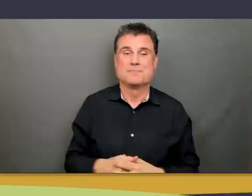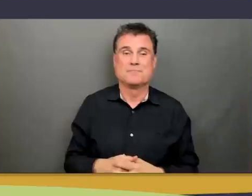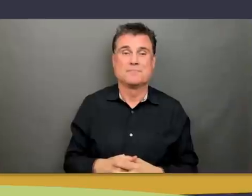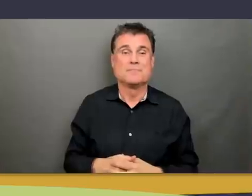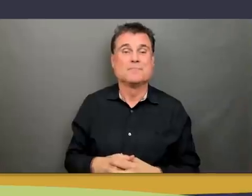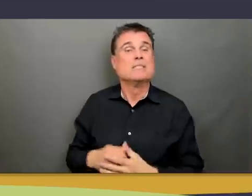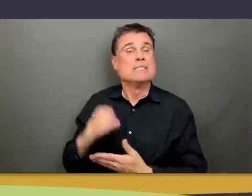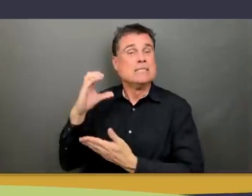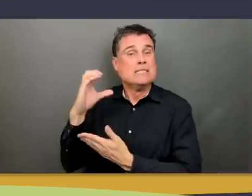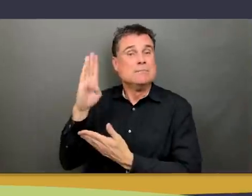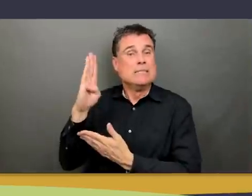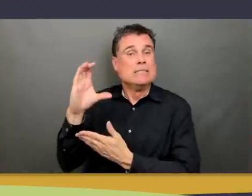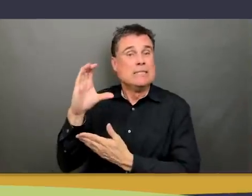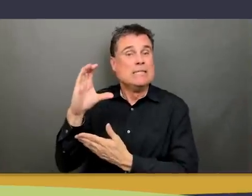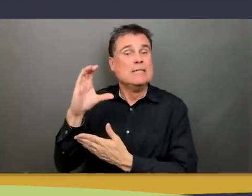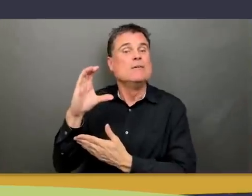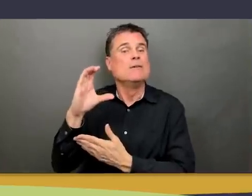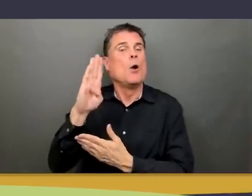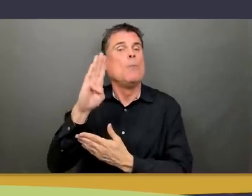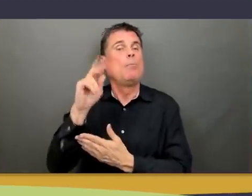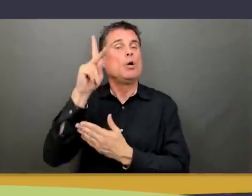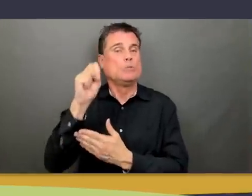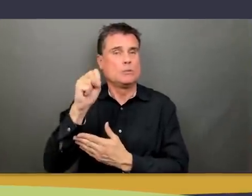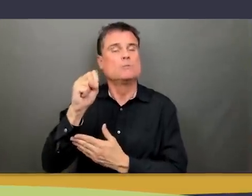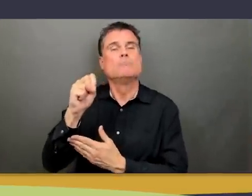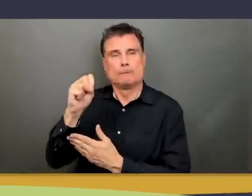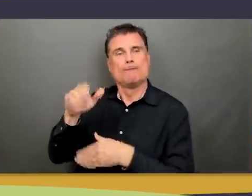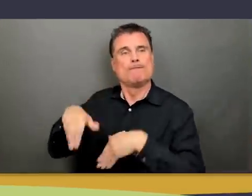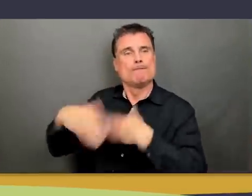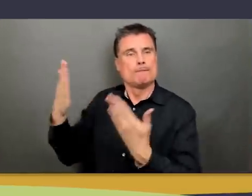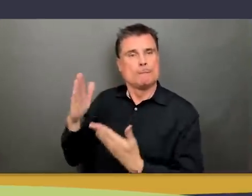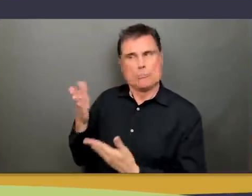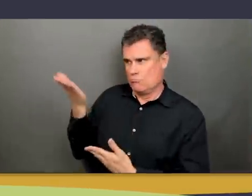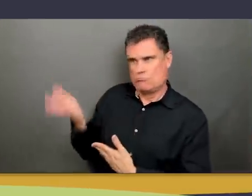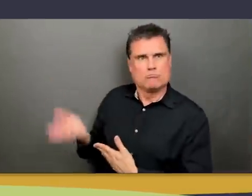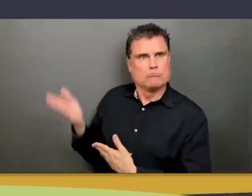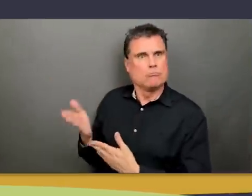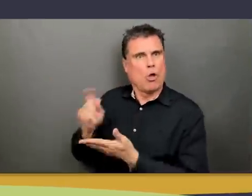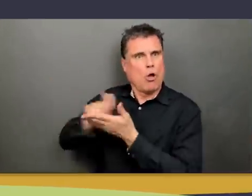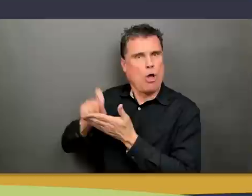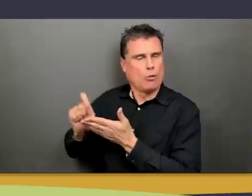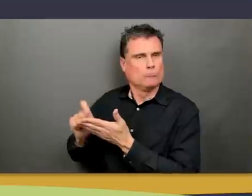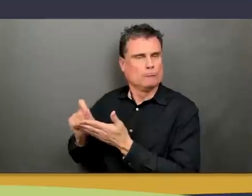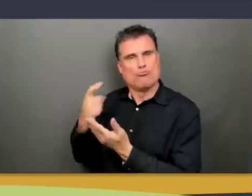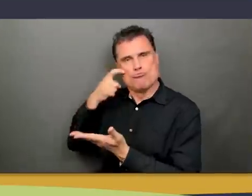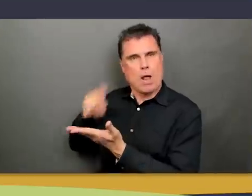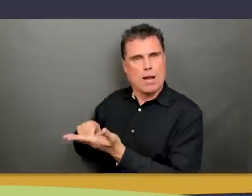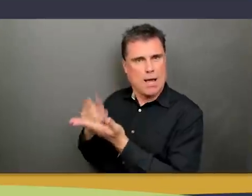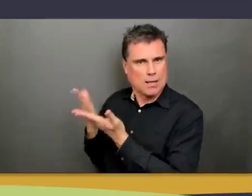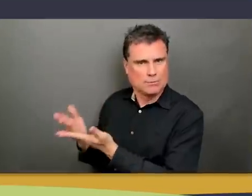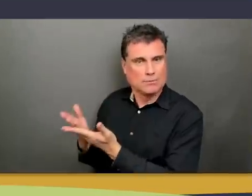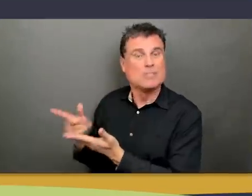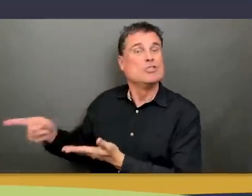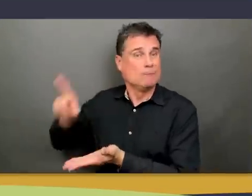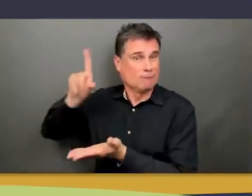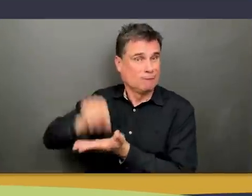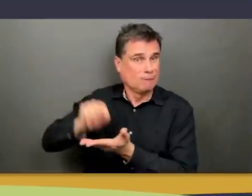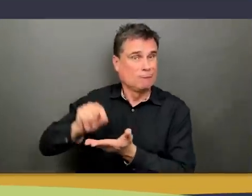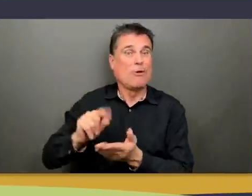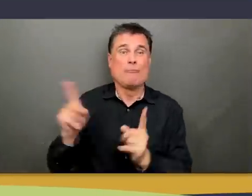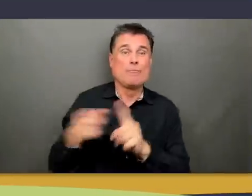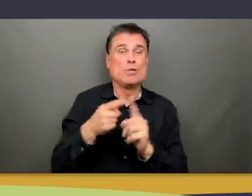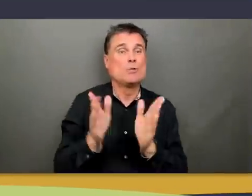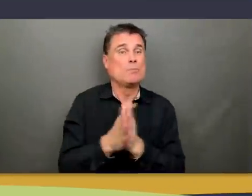North. CBC Books named her as 2020 writer to watch. Her first book,